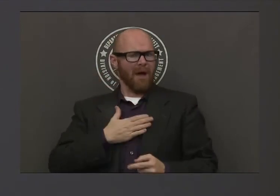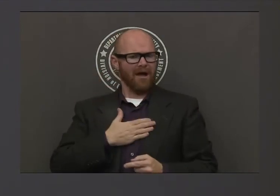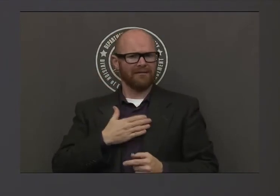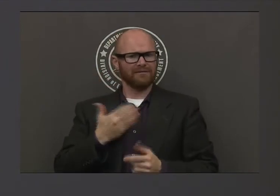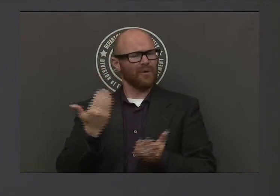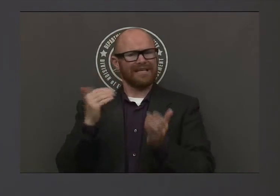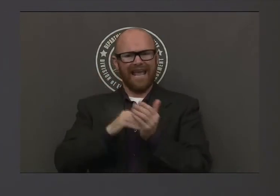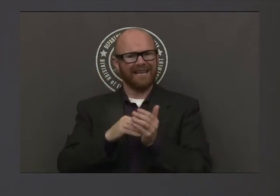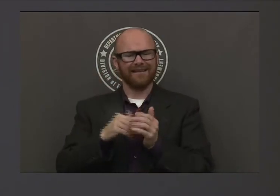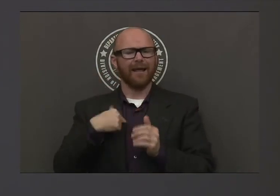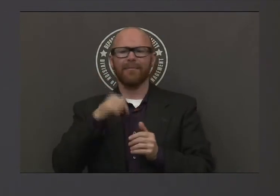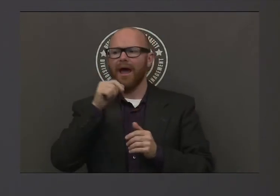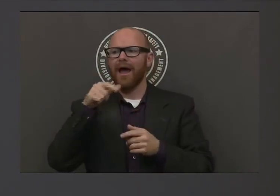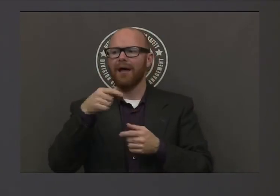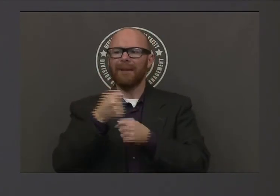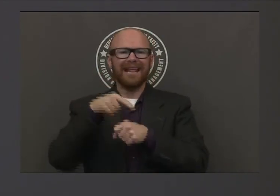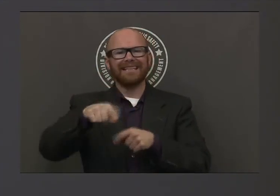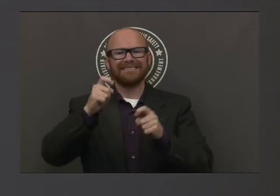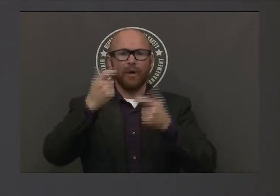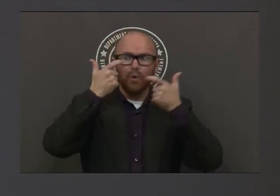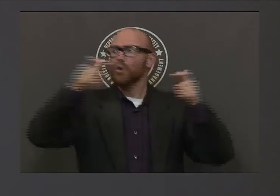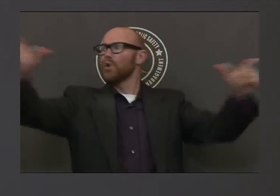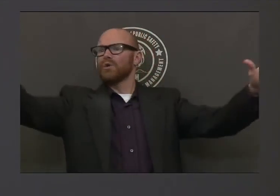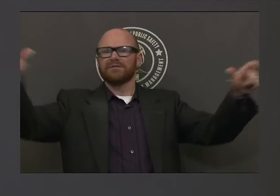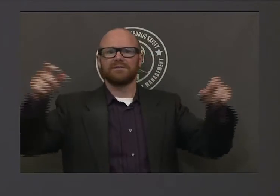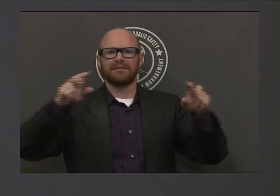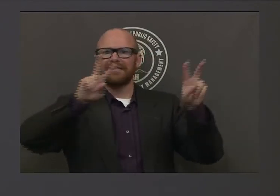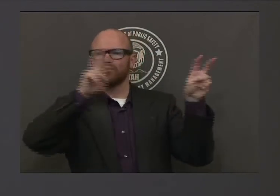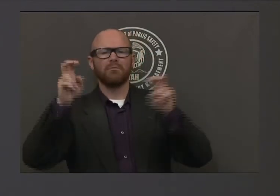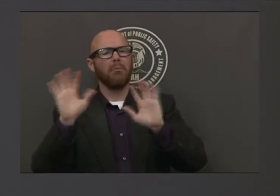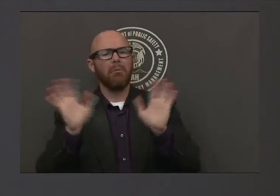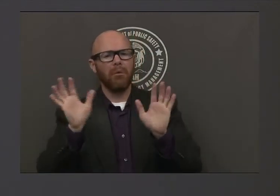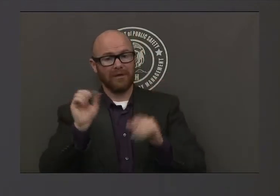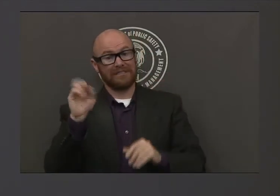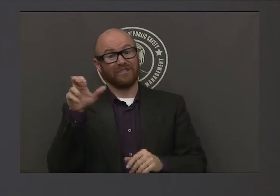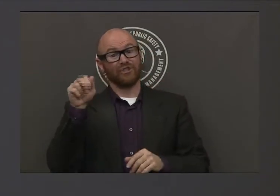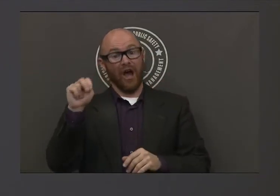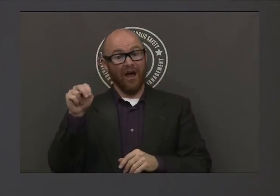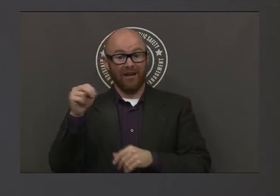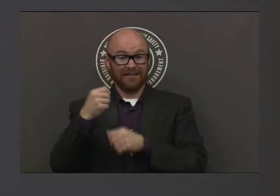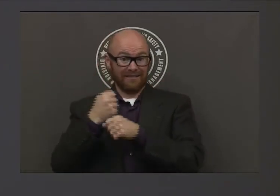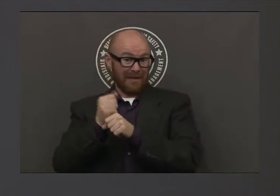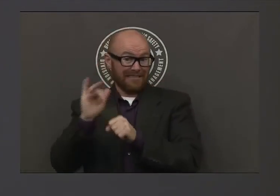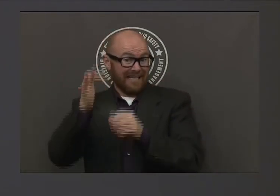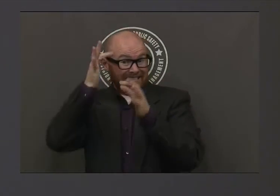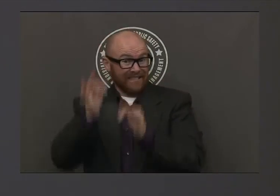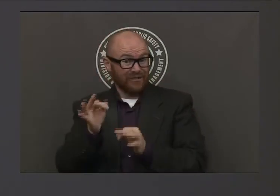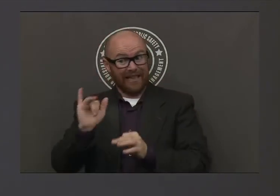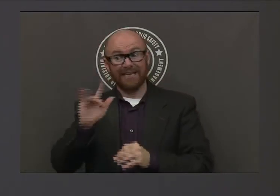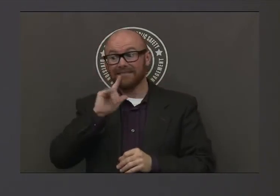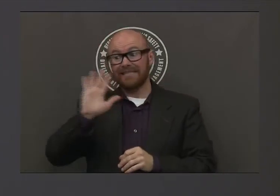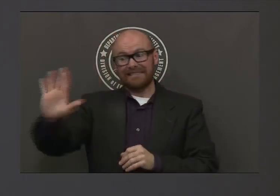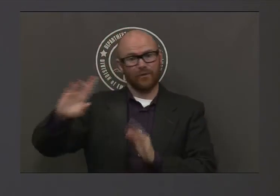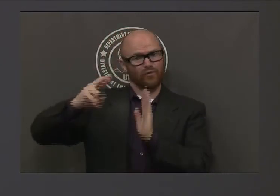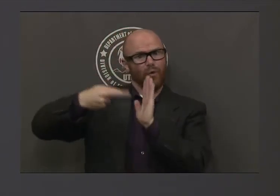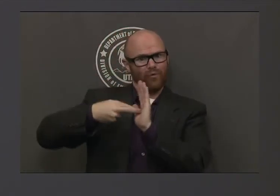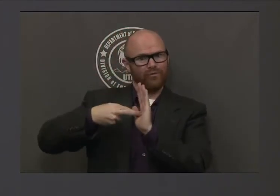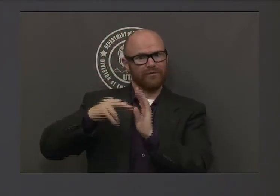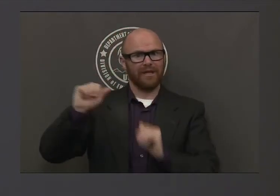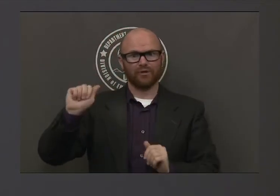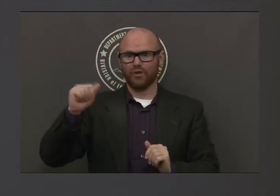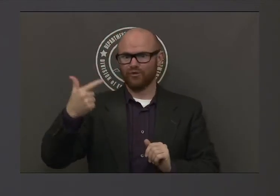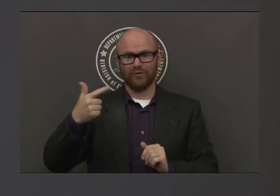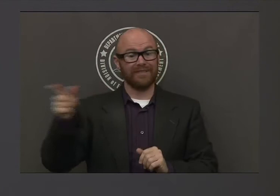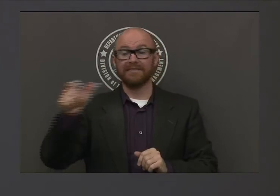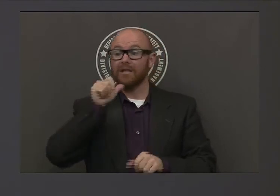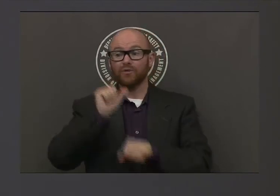this, as he said, bigger than it has to be. He gets to make those decisions. In Utah, that's the way it works. He doesn't work for